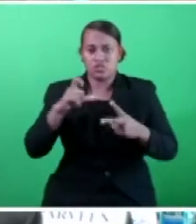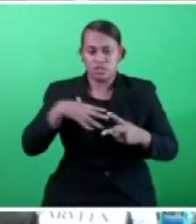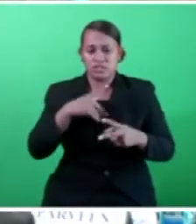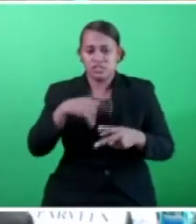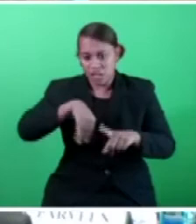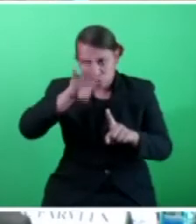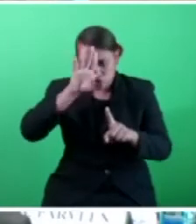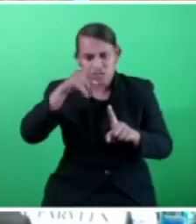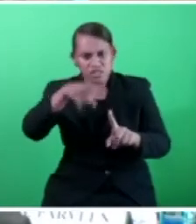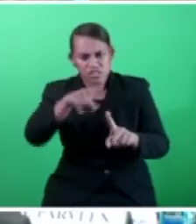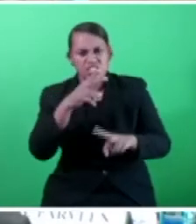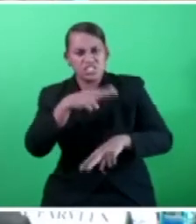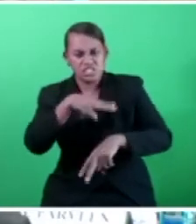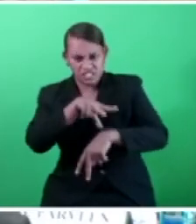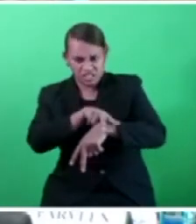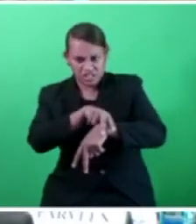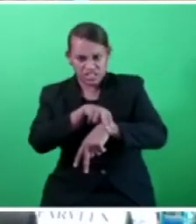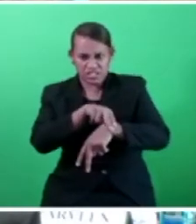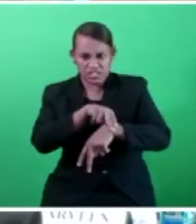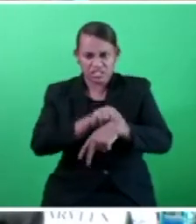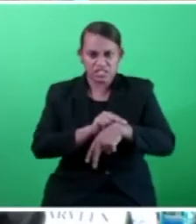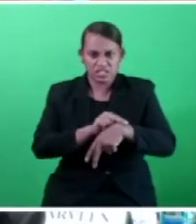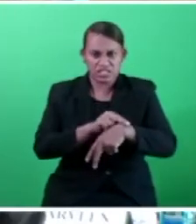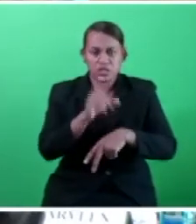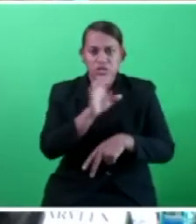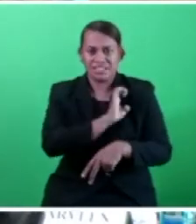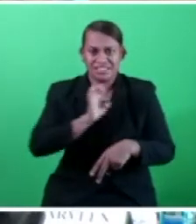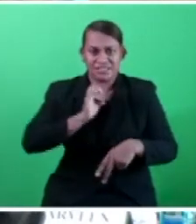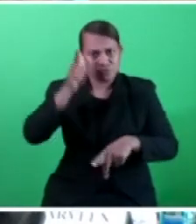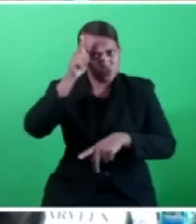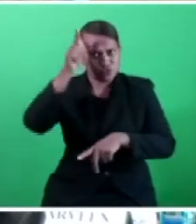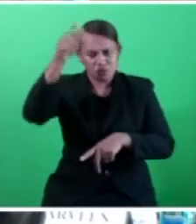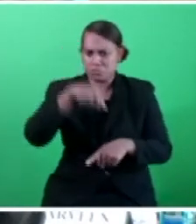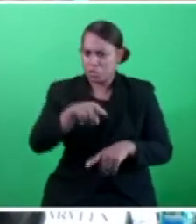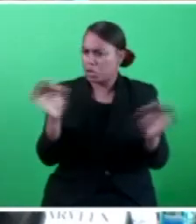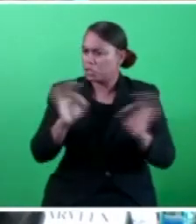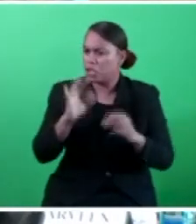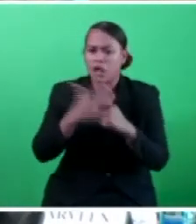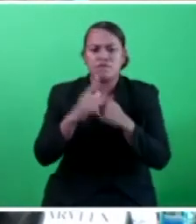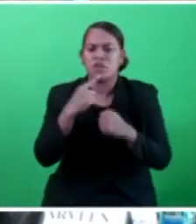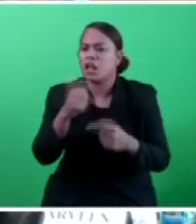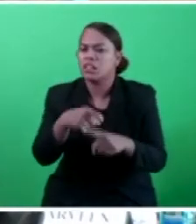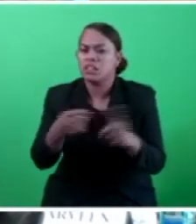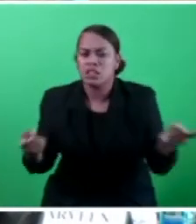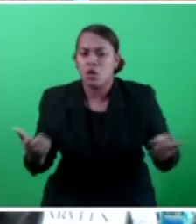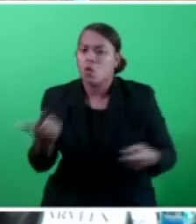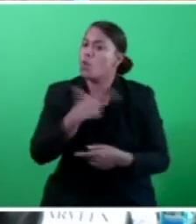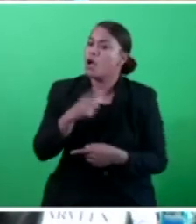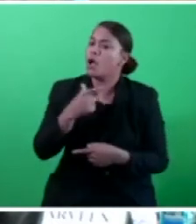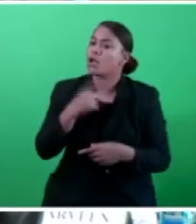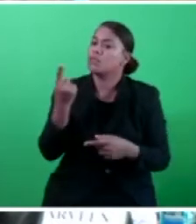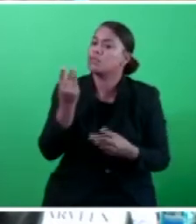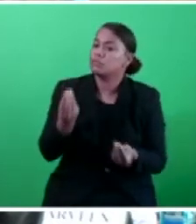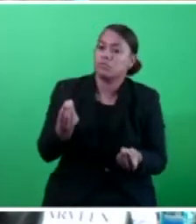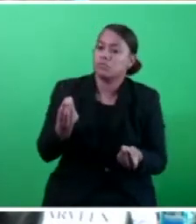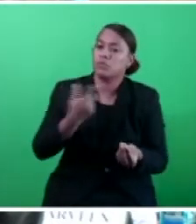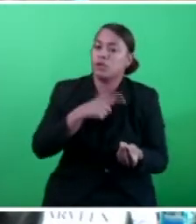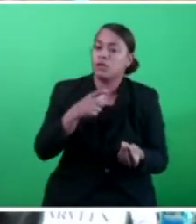Antonio Lalambalabu said nothing. Why he said nothing? You know the reason why he said nothing, Honorable Speaker? Because he knows his